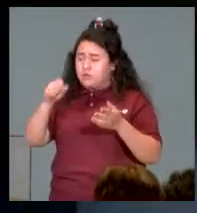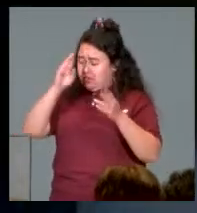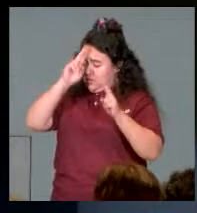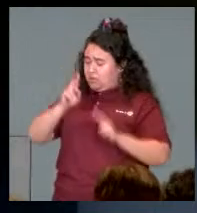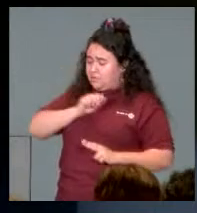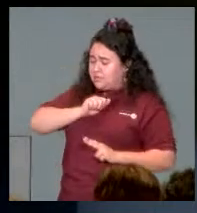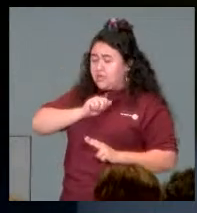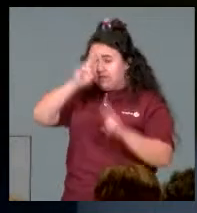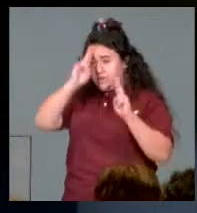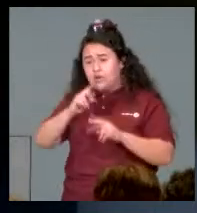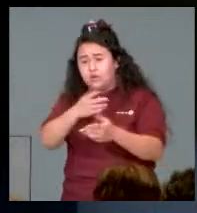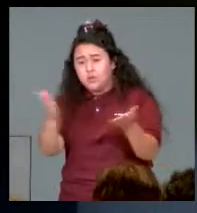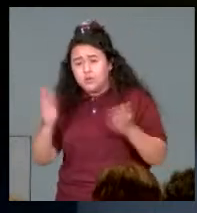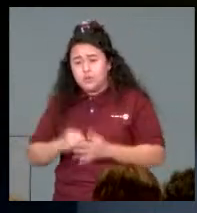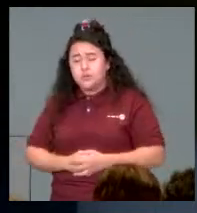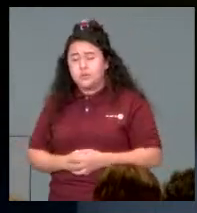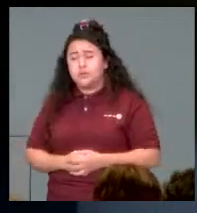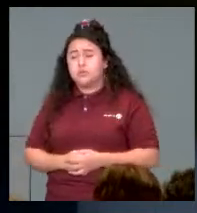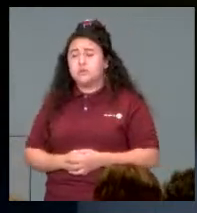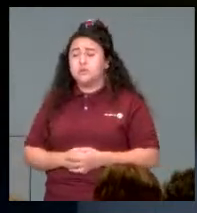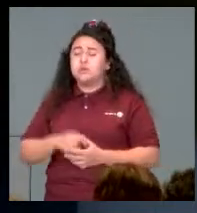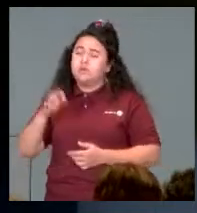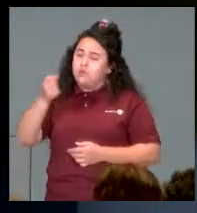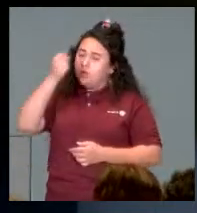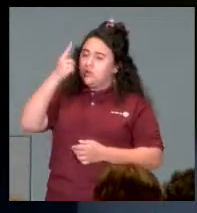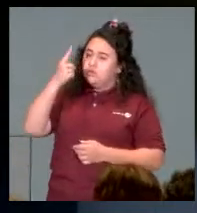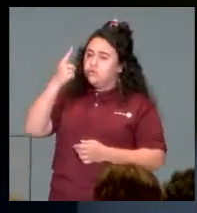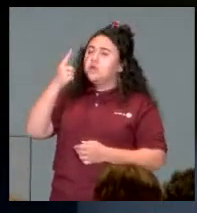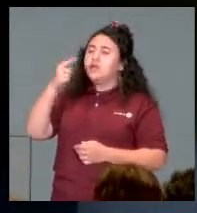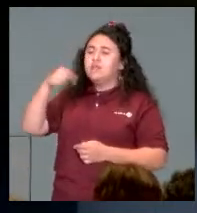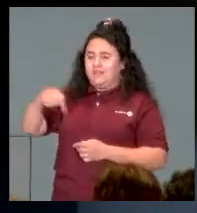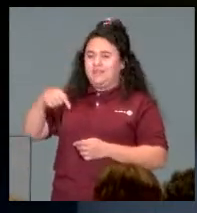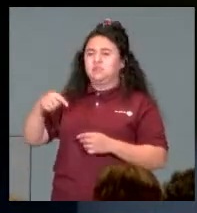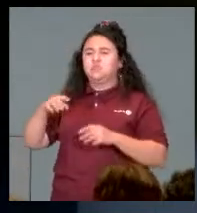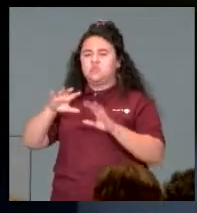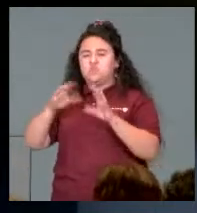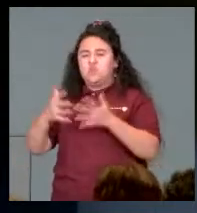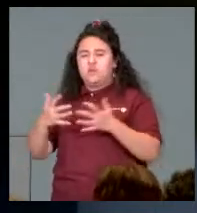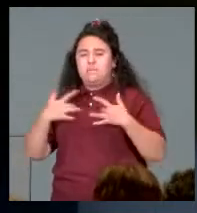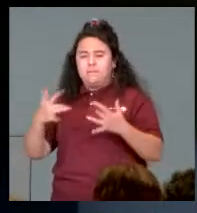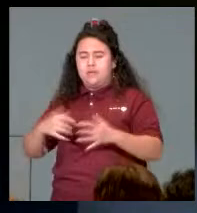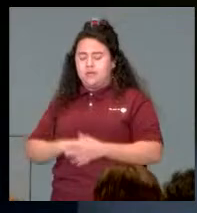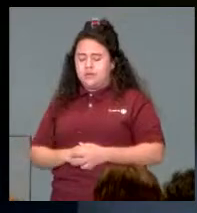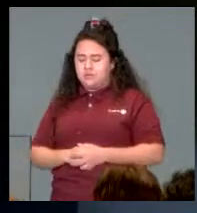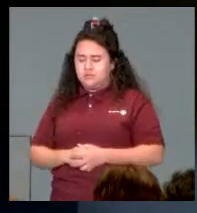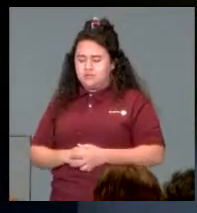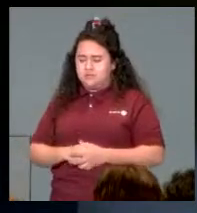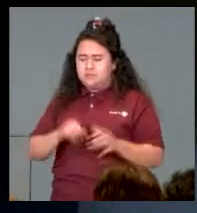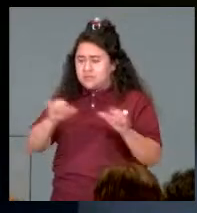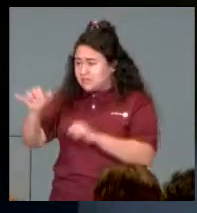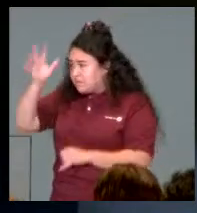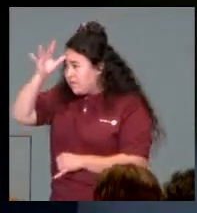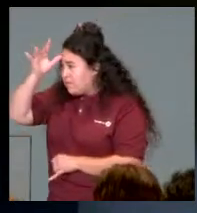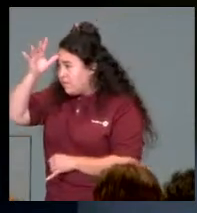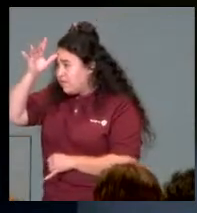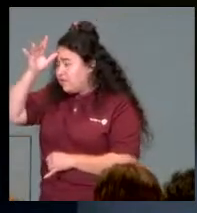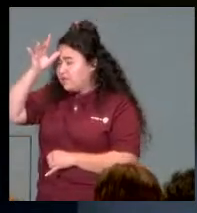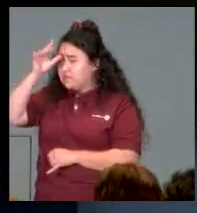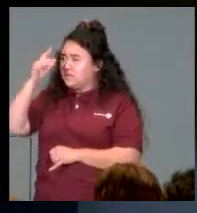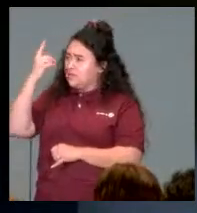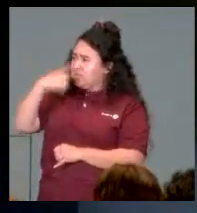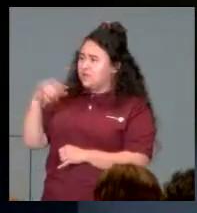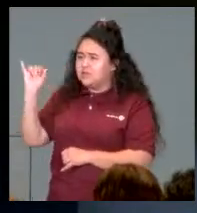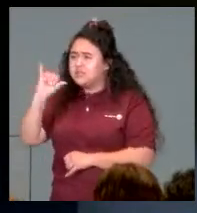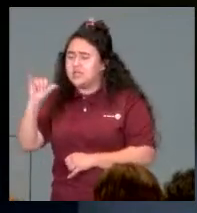honor of you. If you understand the nature of the world. And how long I've been just like my father? Well, hell of a resemblance, says